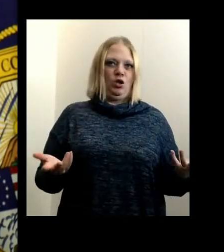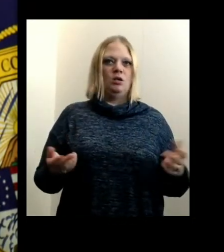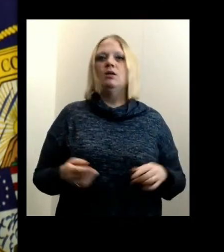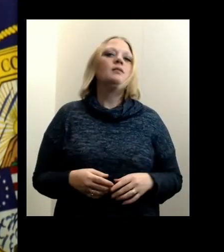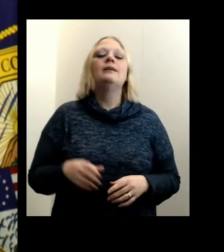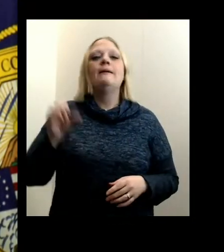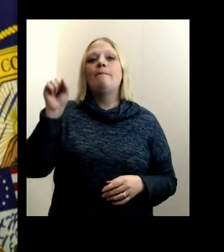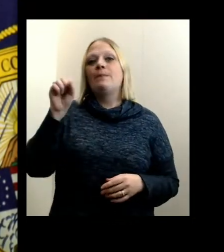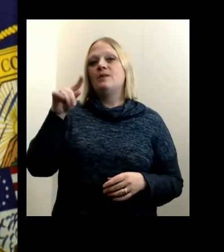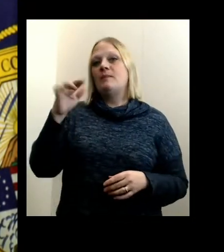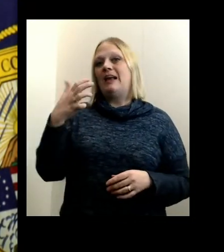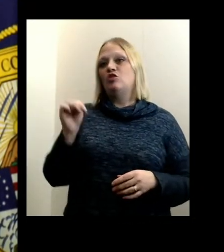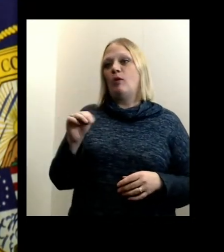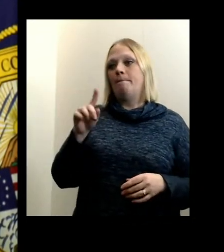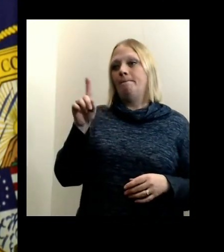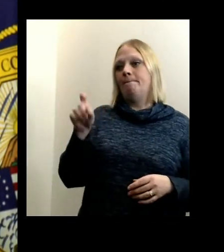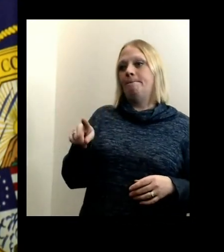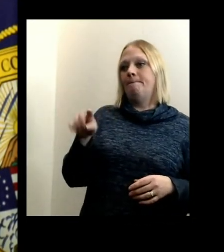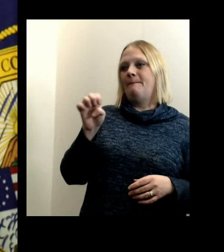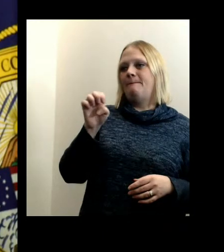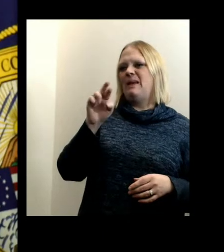Spectrum News, Aaron Ty.